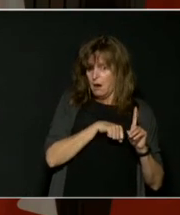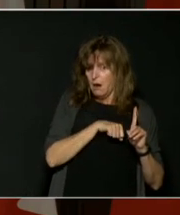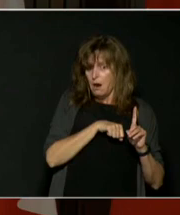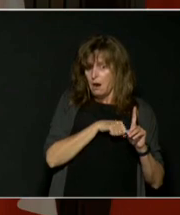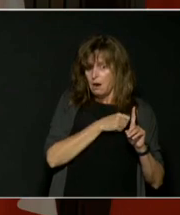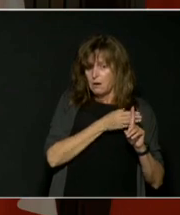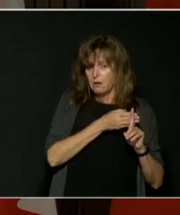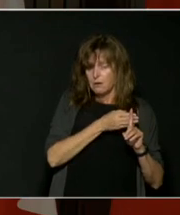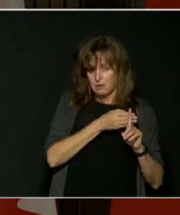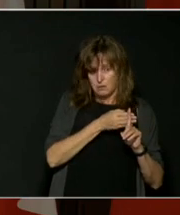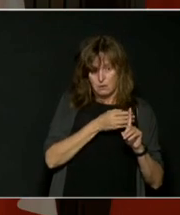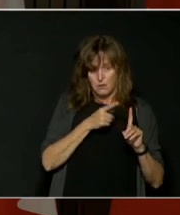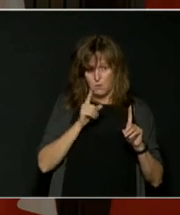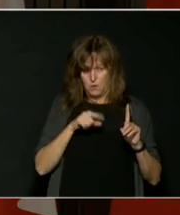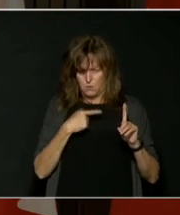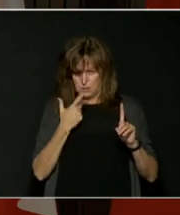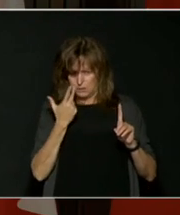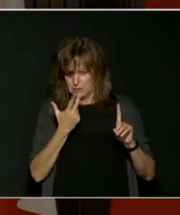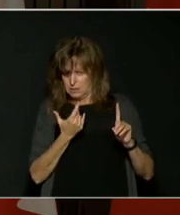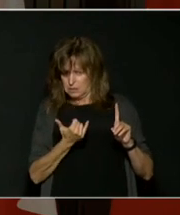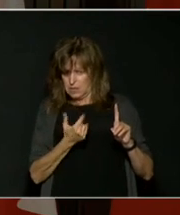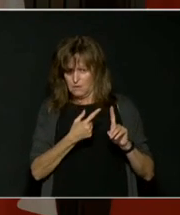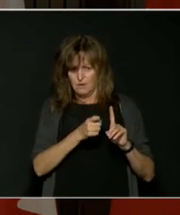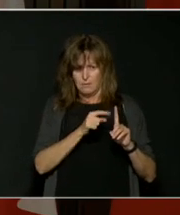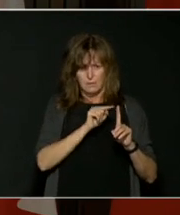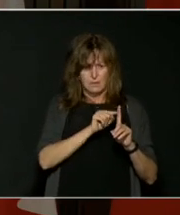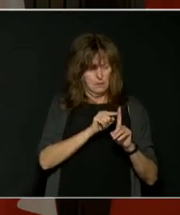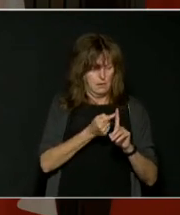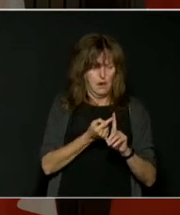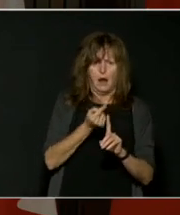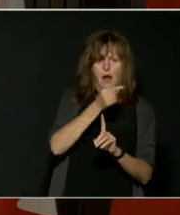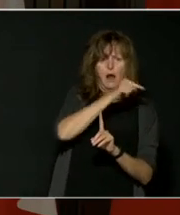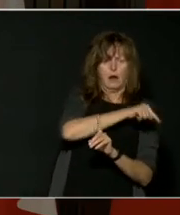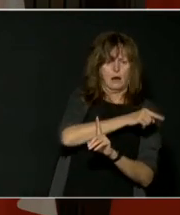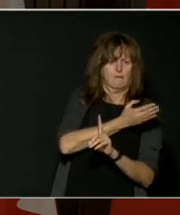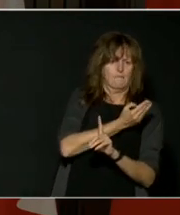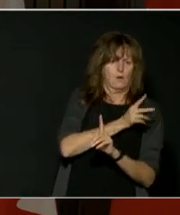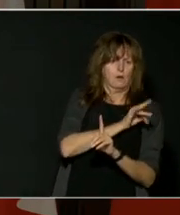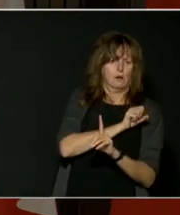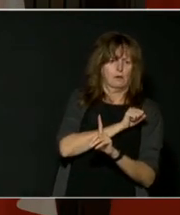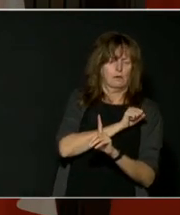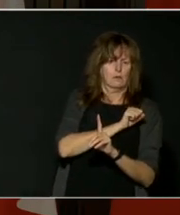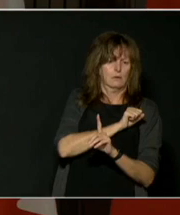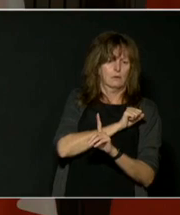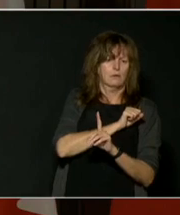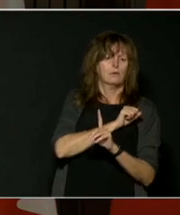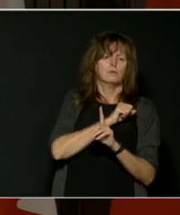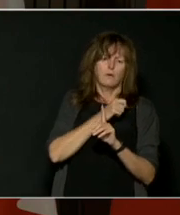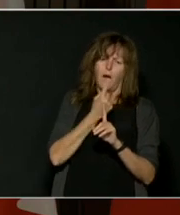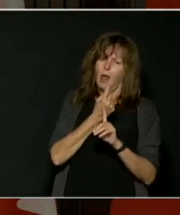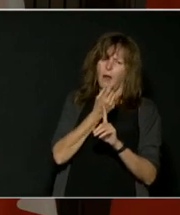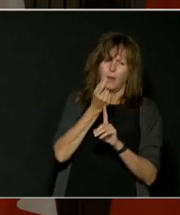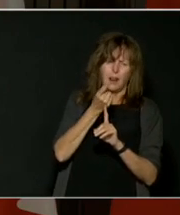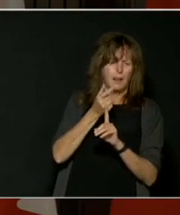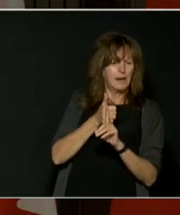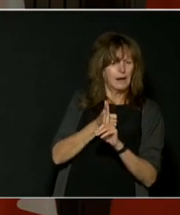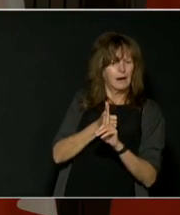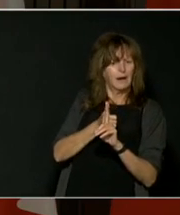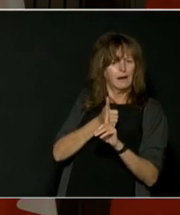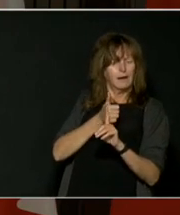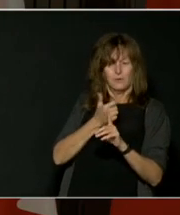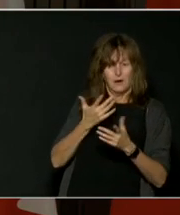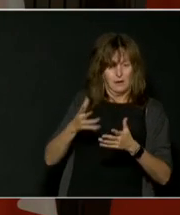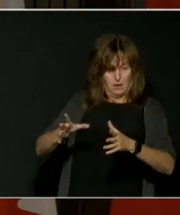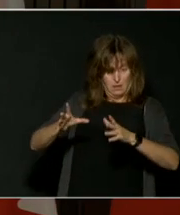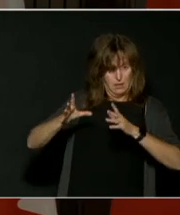as best as we can, we know that we're somewhat behind because of the very nature of the infection and the way people, have to go for a test.